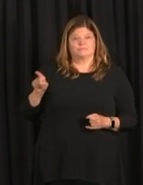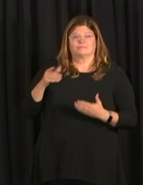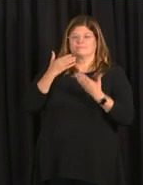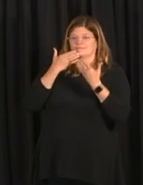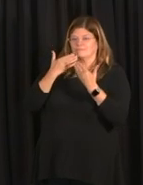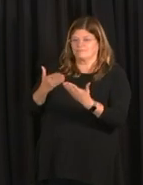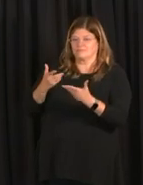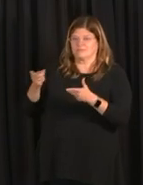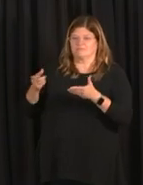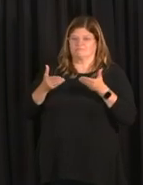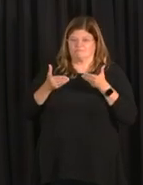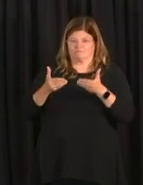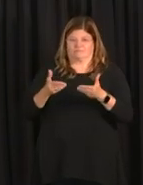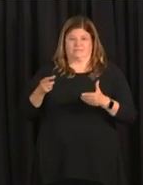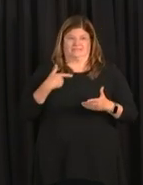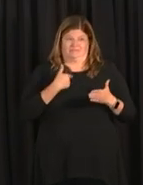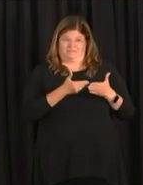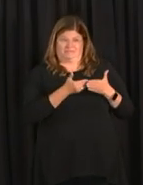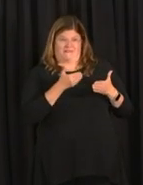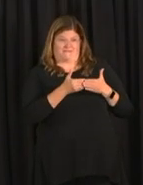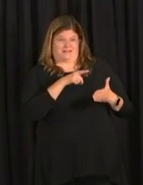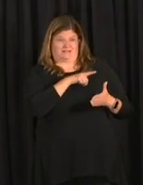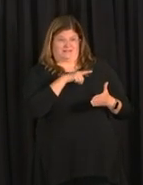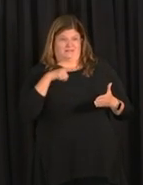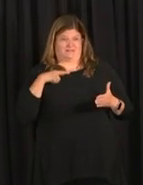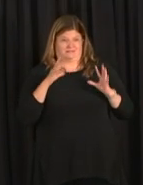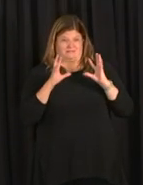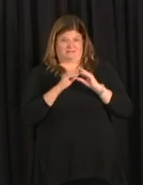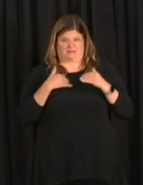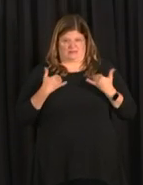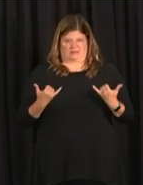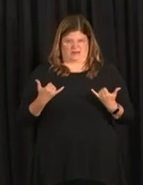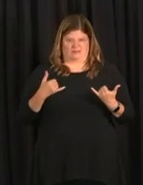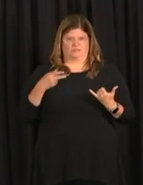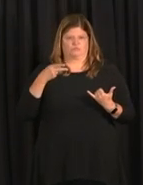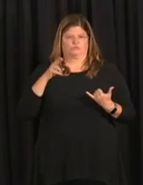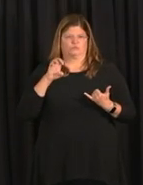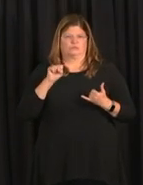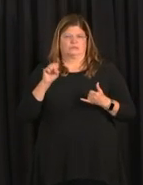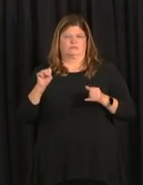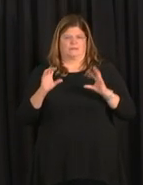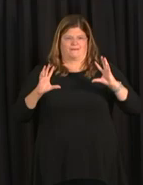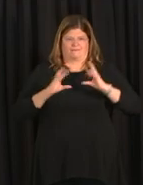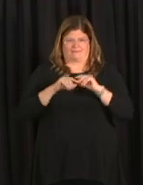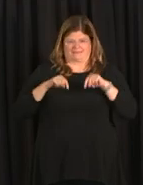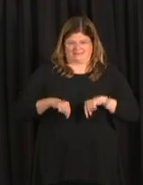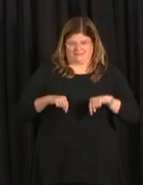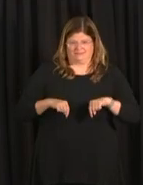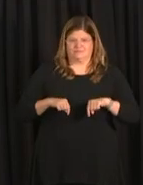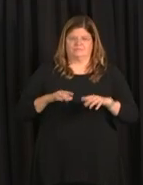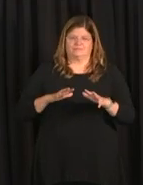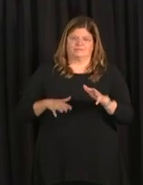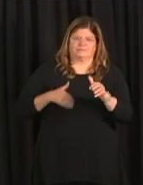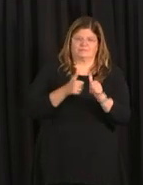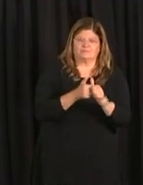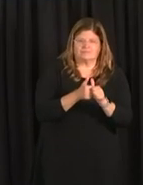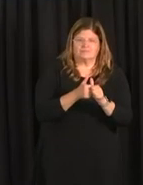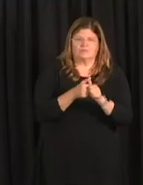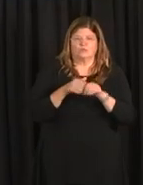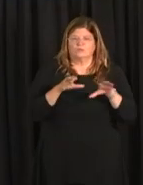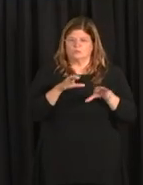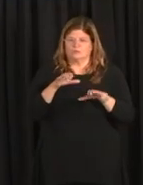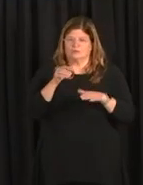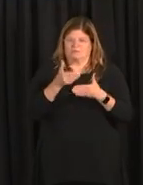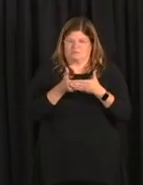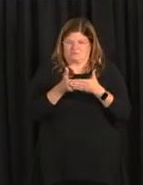legislative meetings, I have a press conference, and given where we are with the pandemic, what I did before the